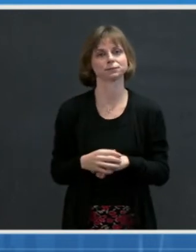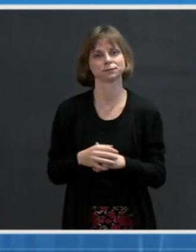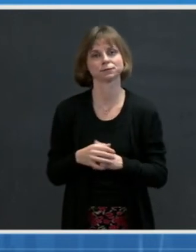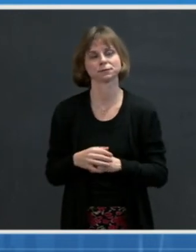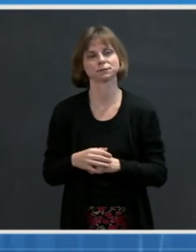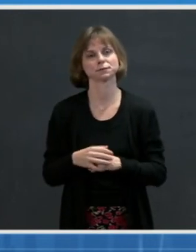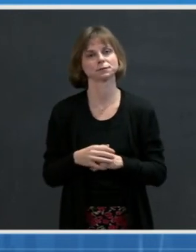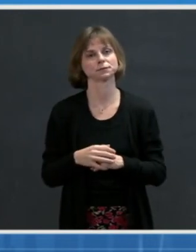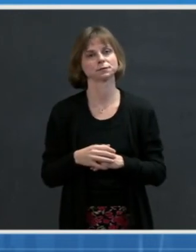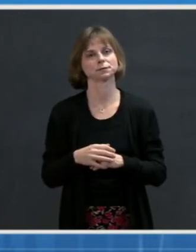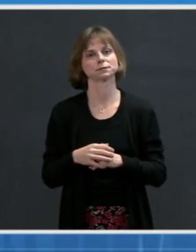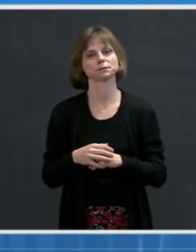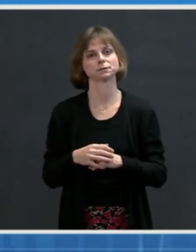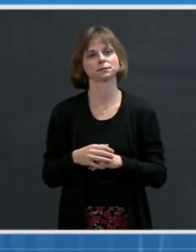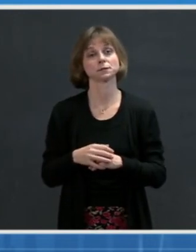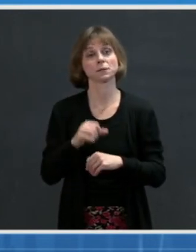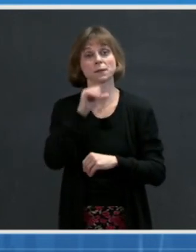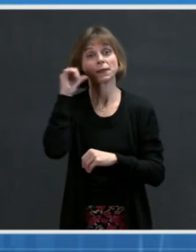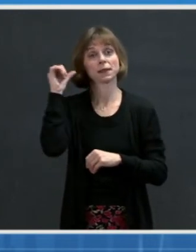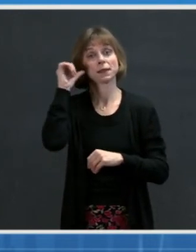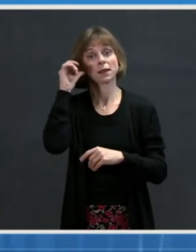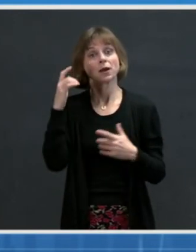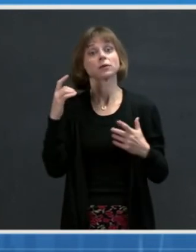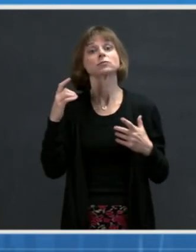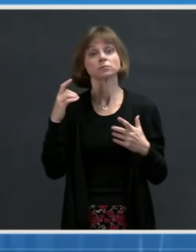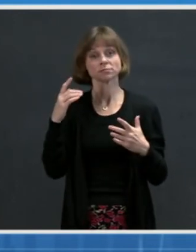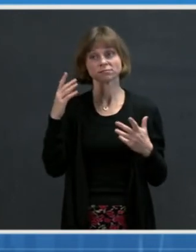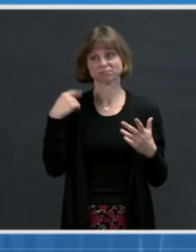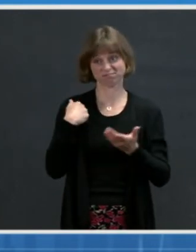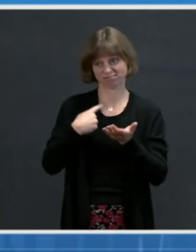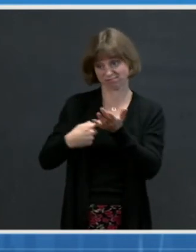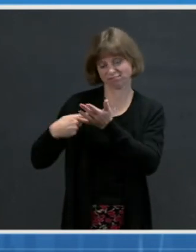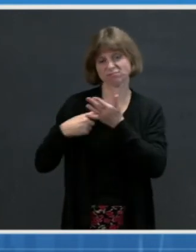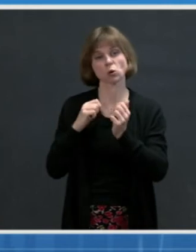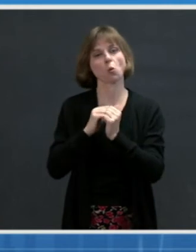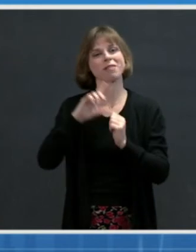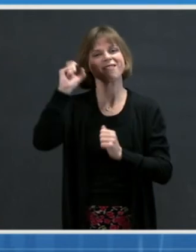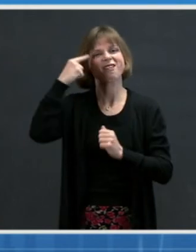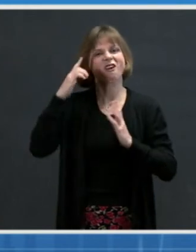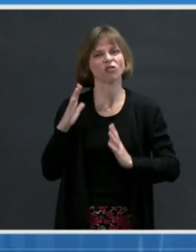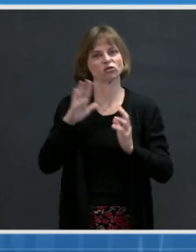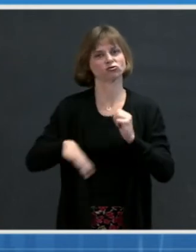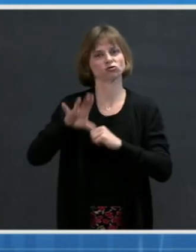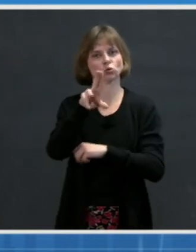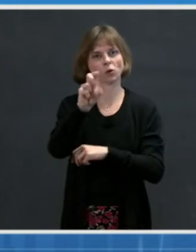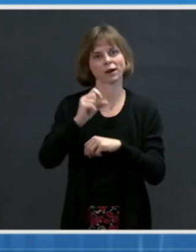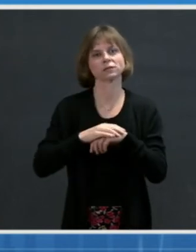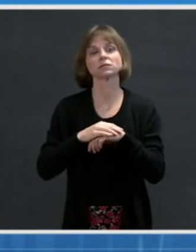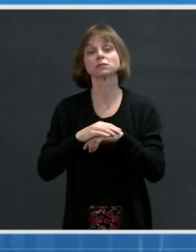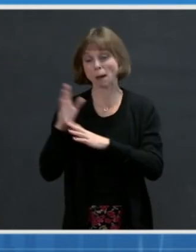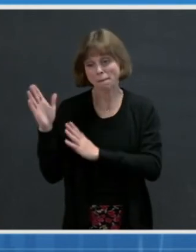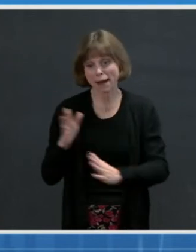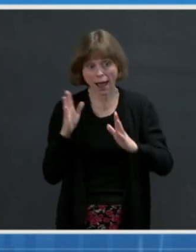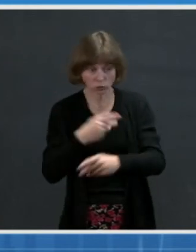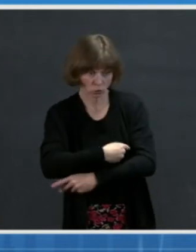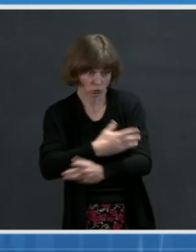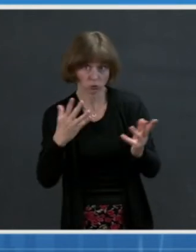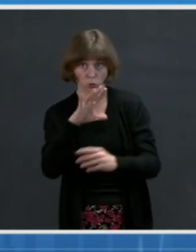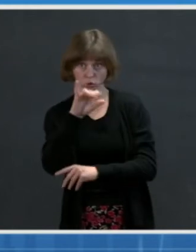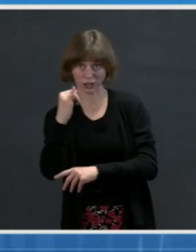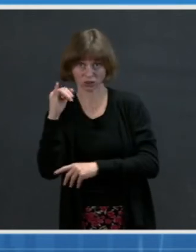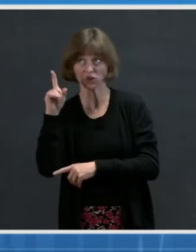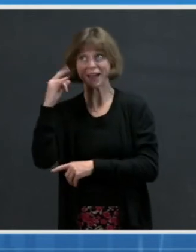Yesterday, I again updated and reviewed with our nation's governors our plans to distribute the Johnson & Johnson vaccine if the EUA